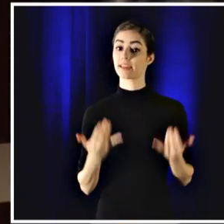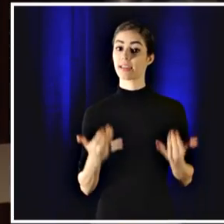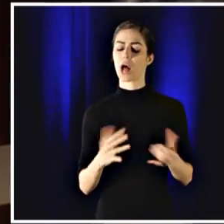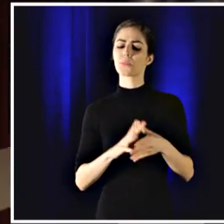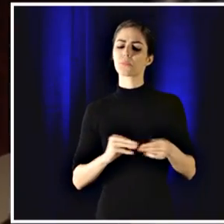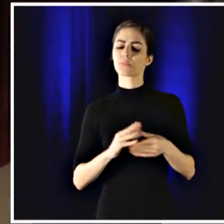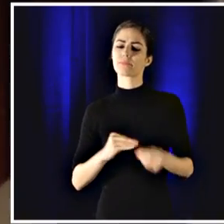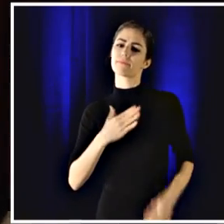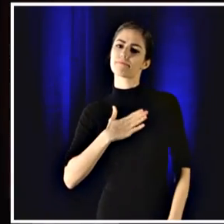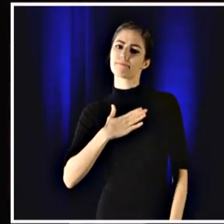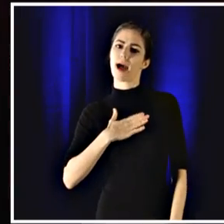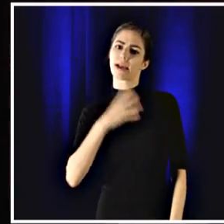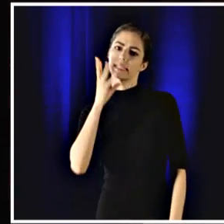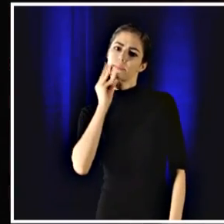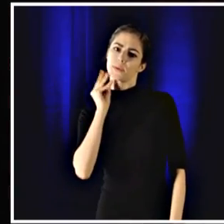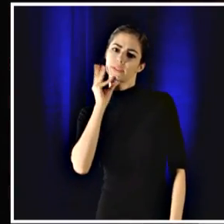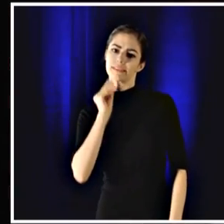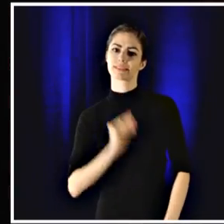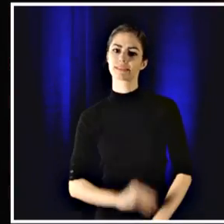short story of my own with you.